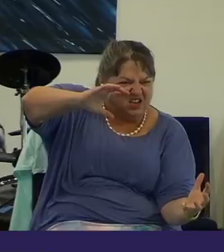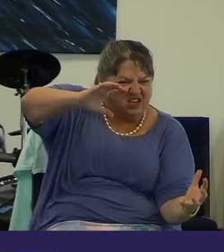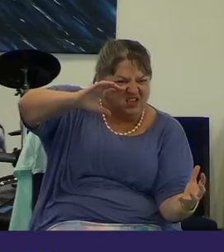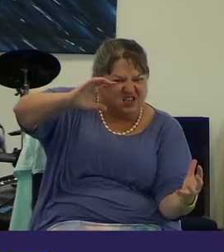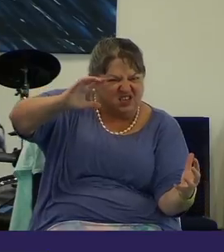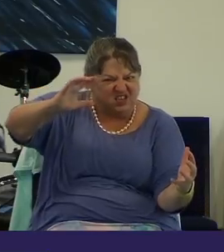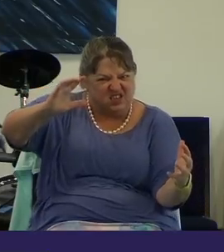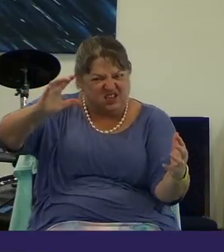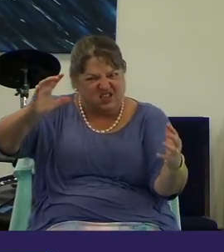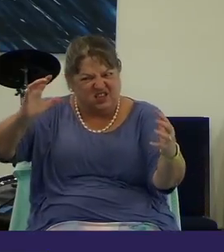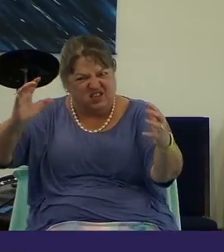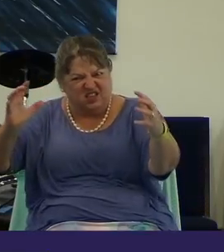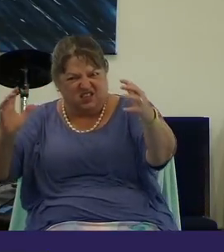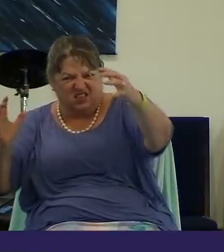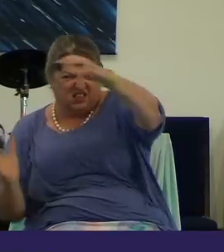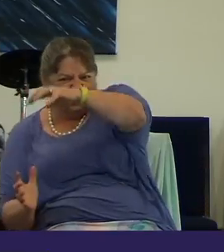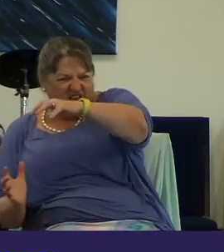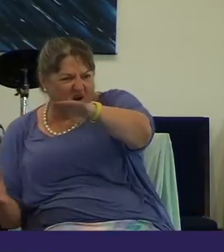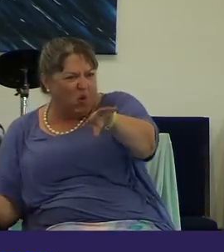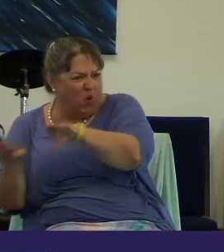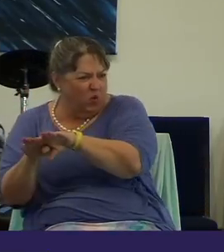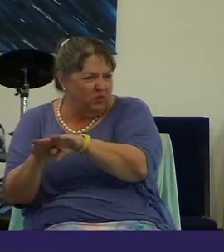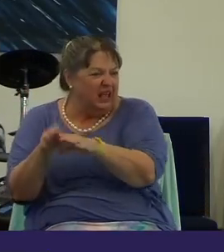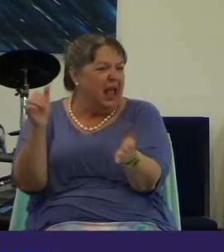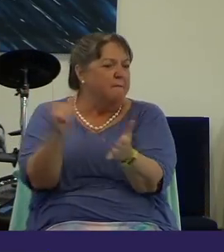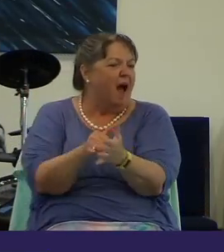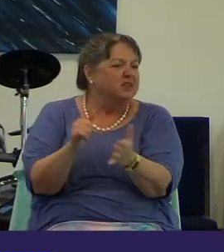impossible for humans to open it up.